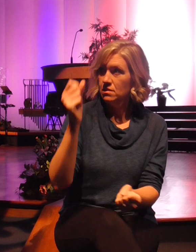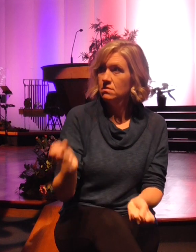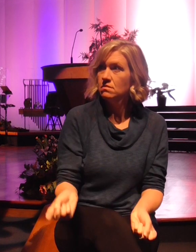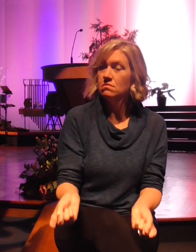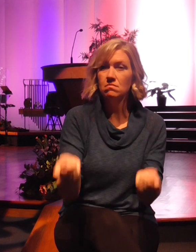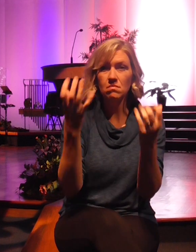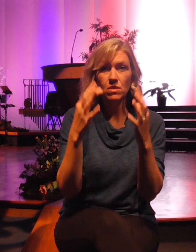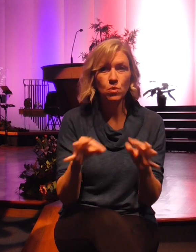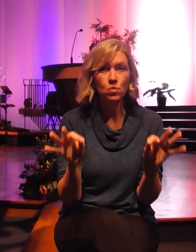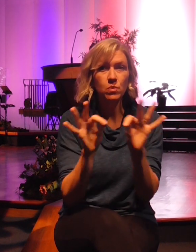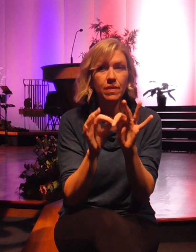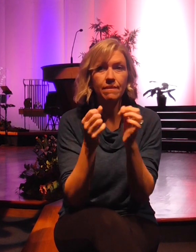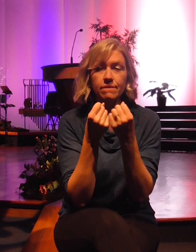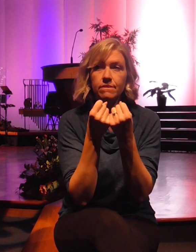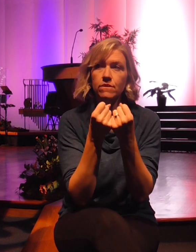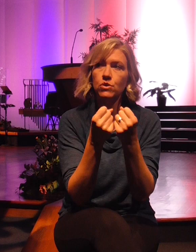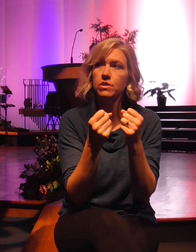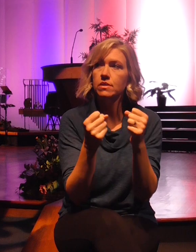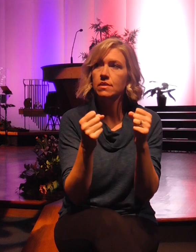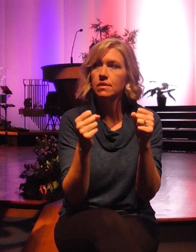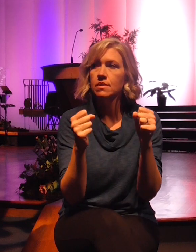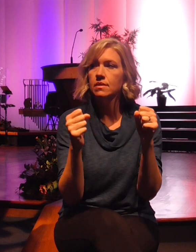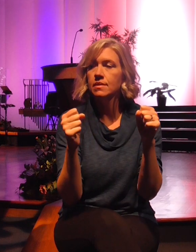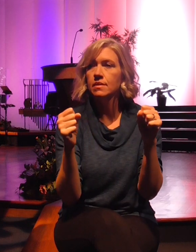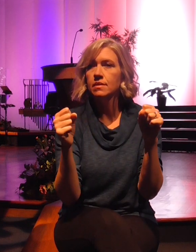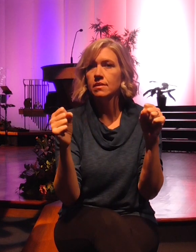Find the cost of